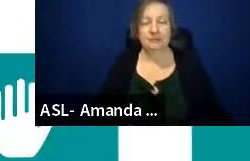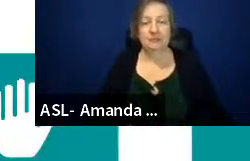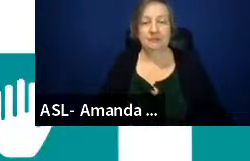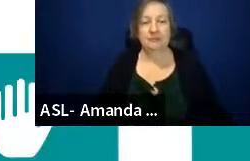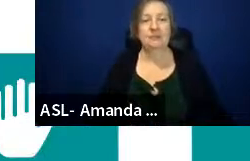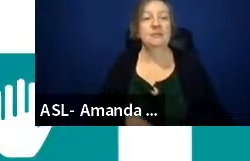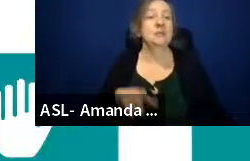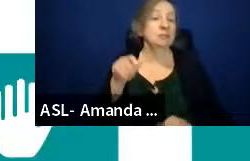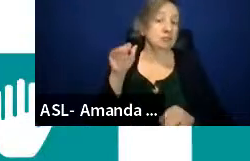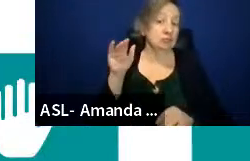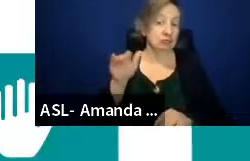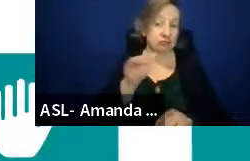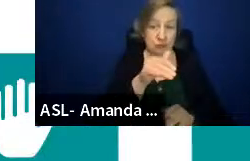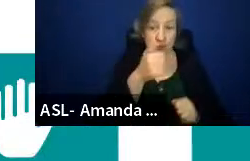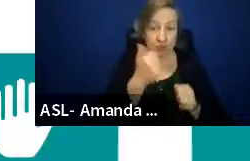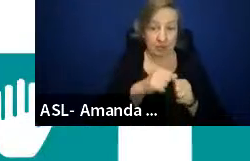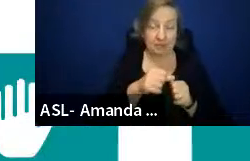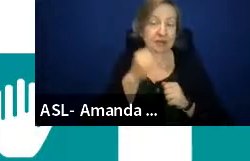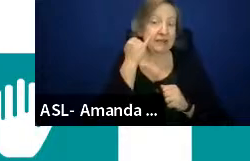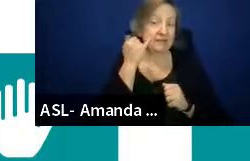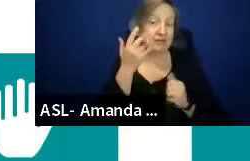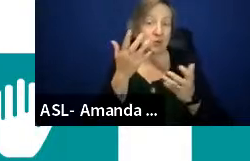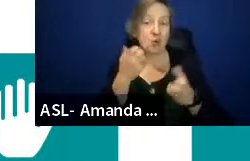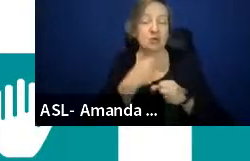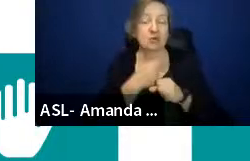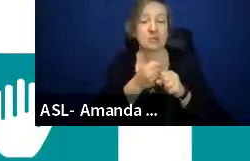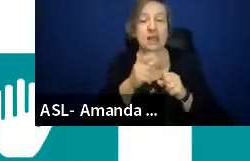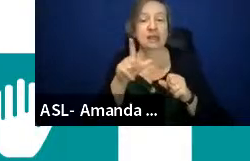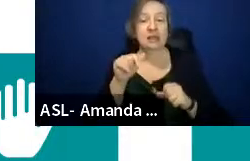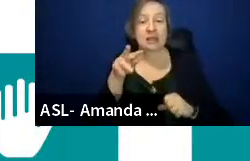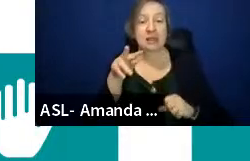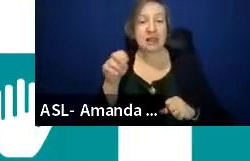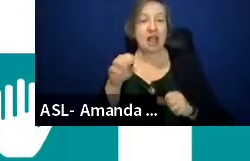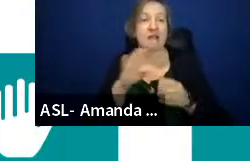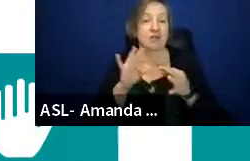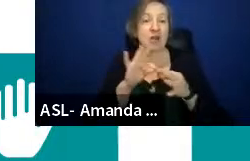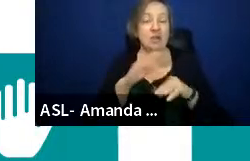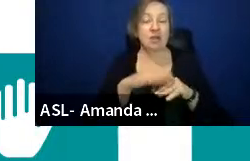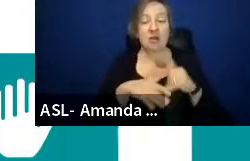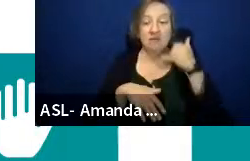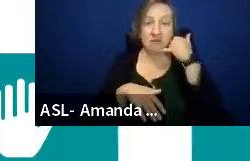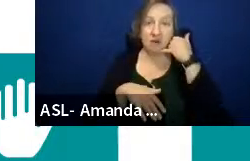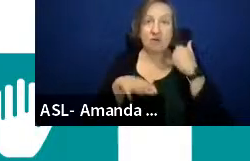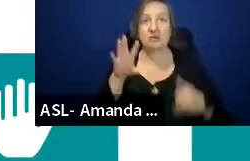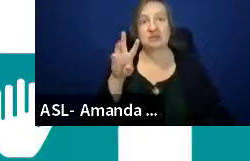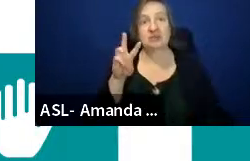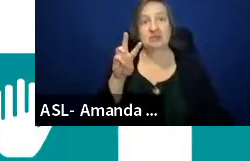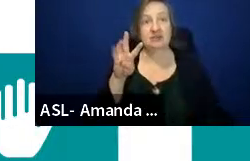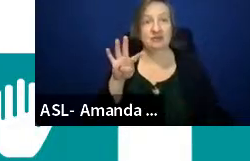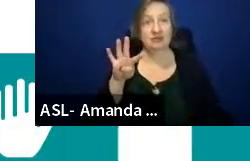Just a reminder, if you would like to make a live comment via phone, please dial